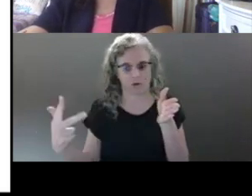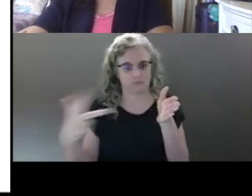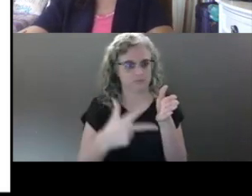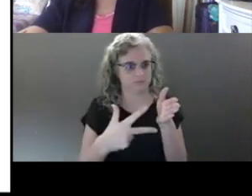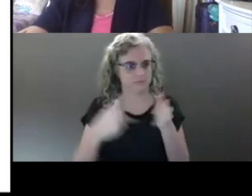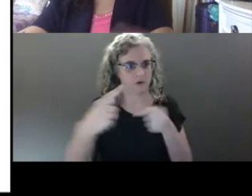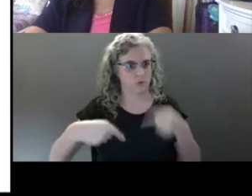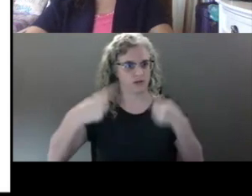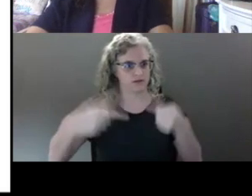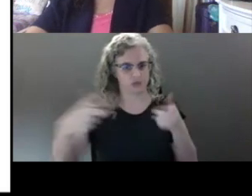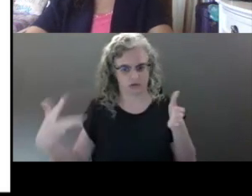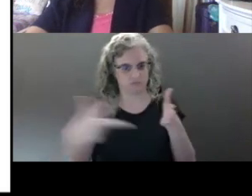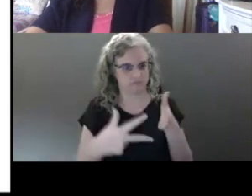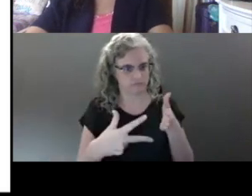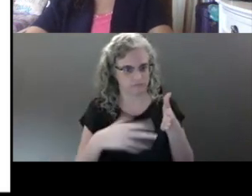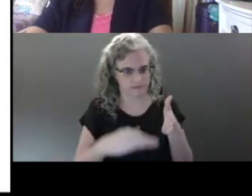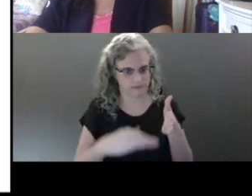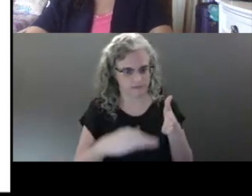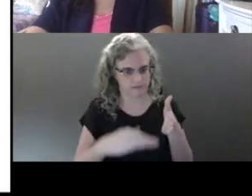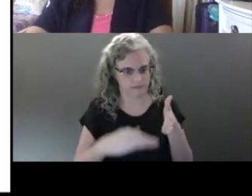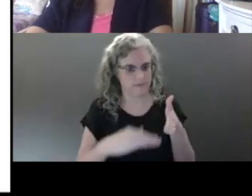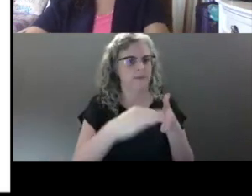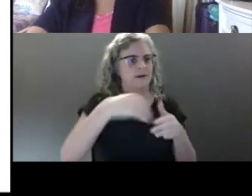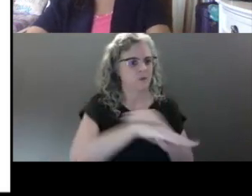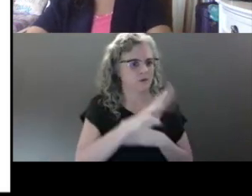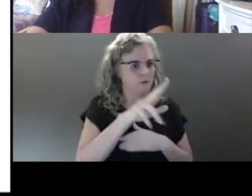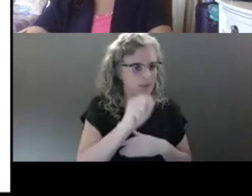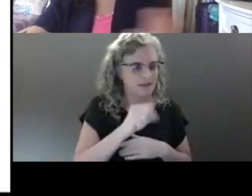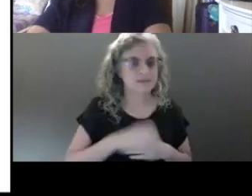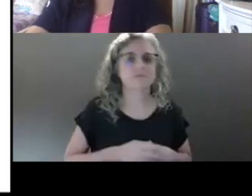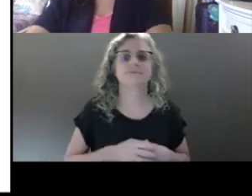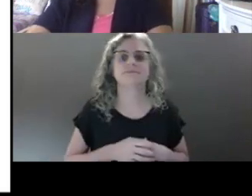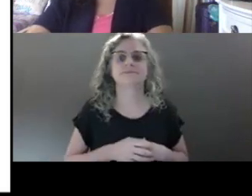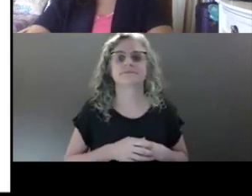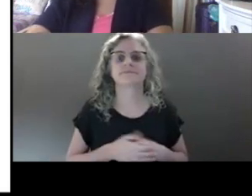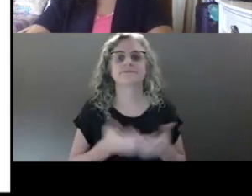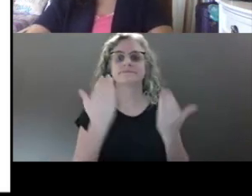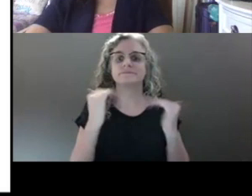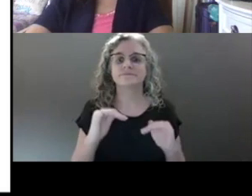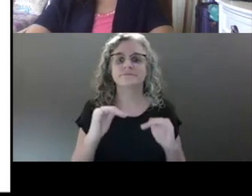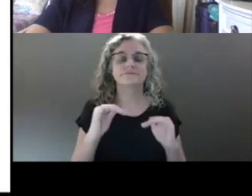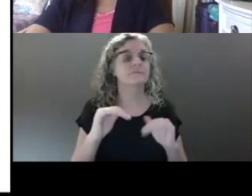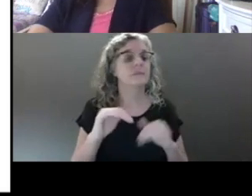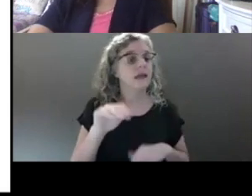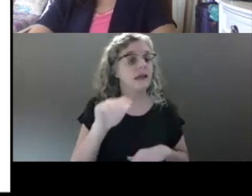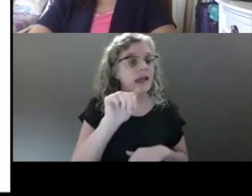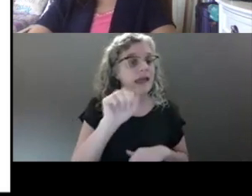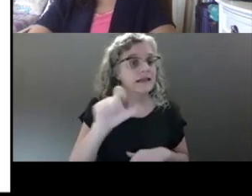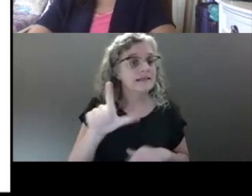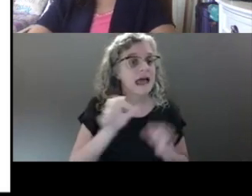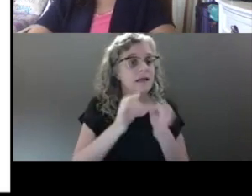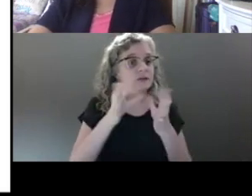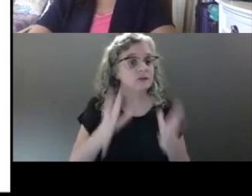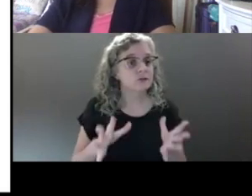so availability of ASL interpreters in news and captioning in